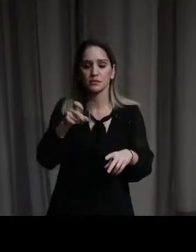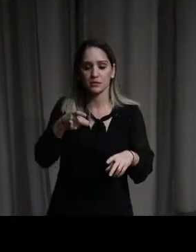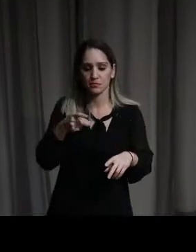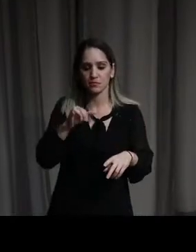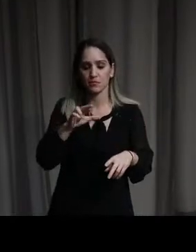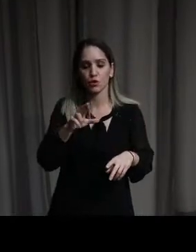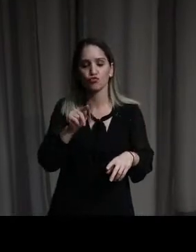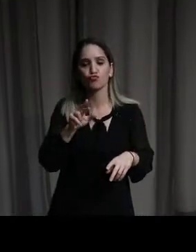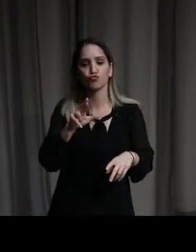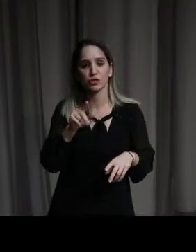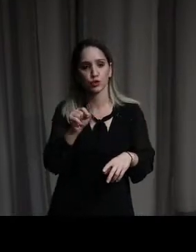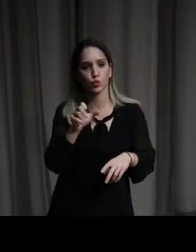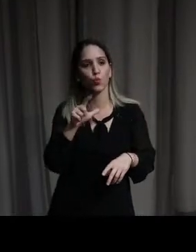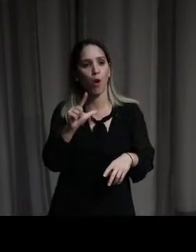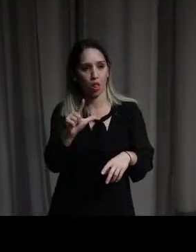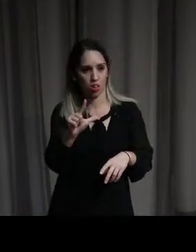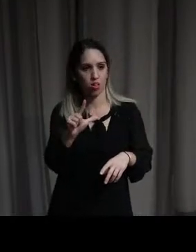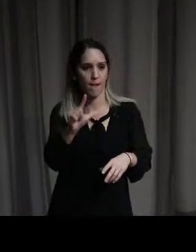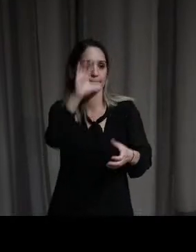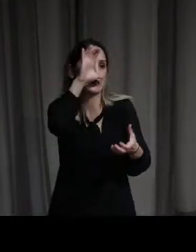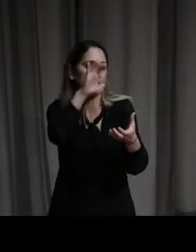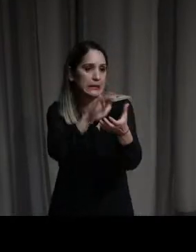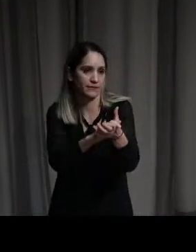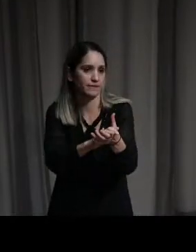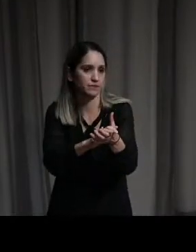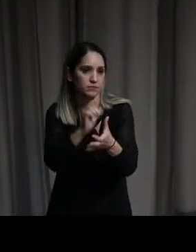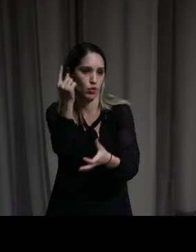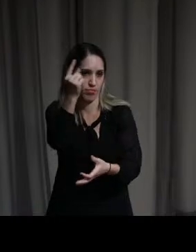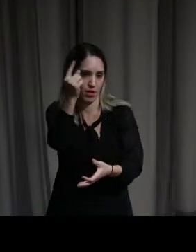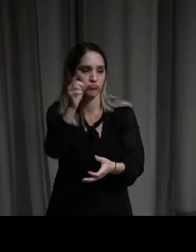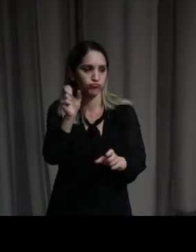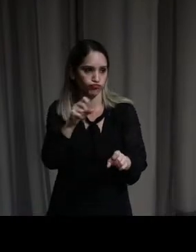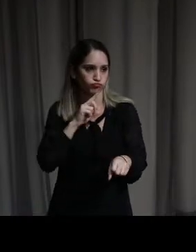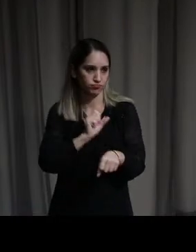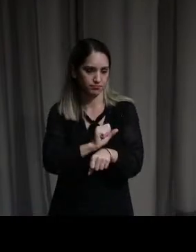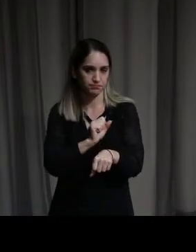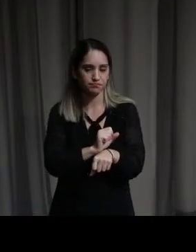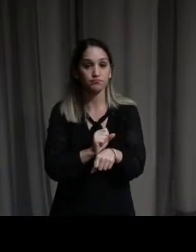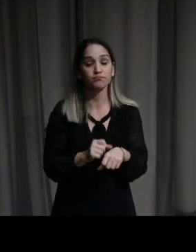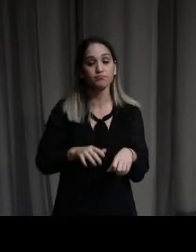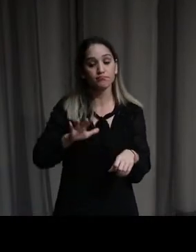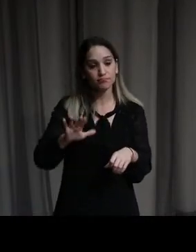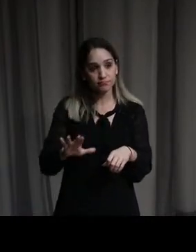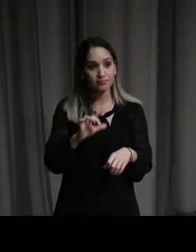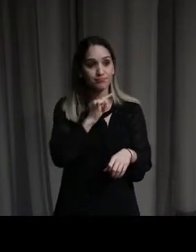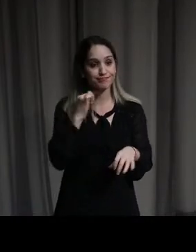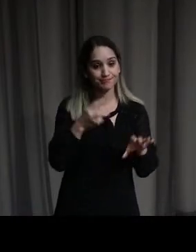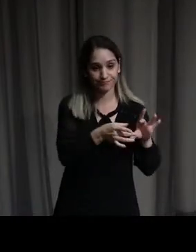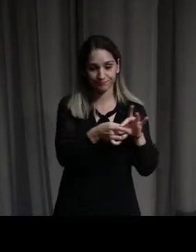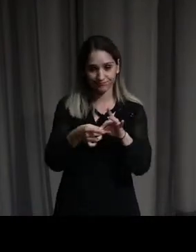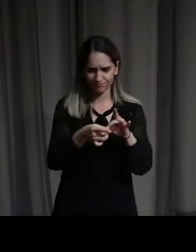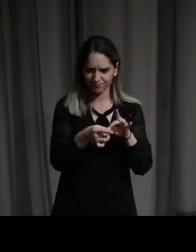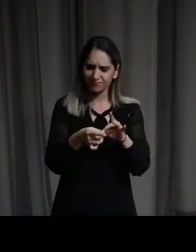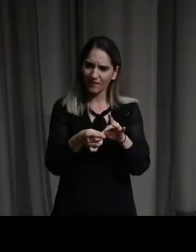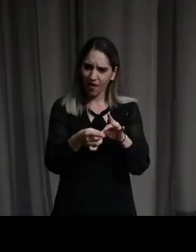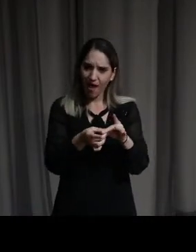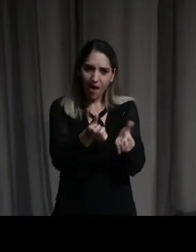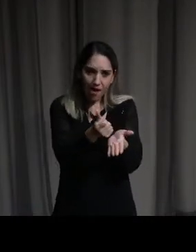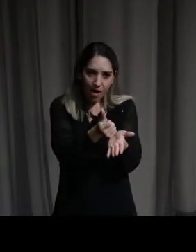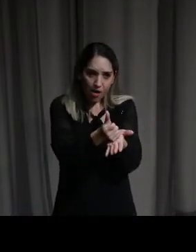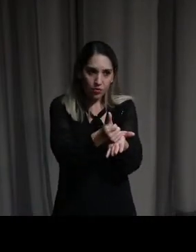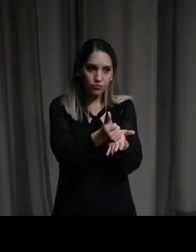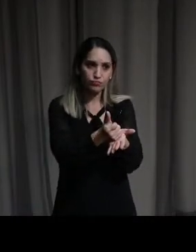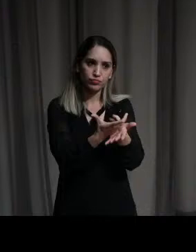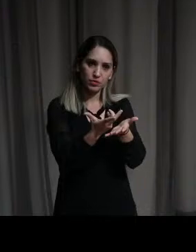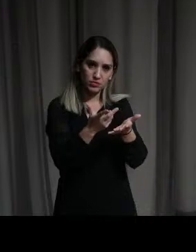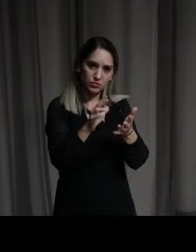he engaged in and engaged with actually helped to grow the